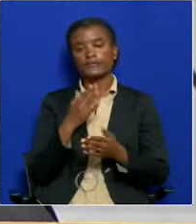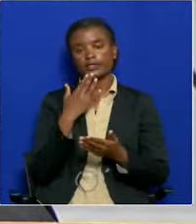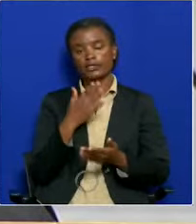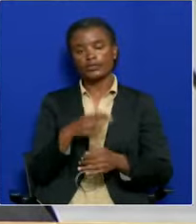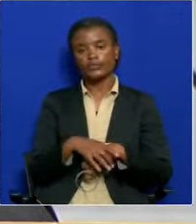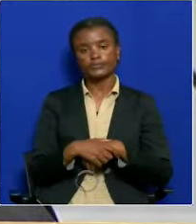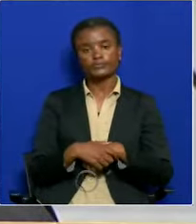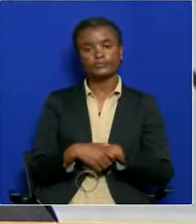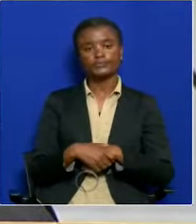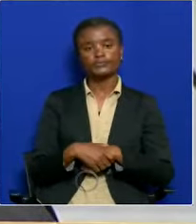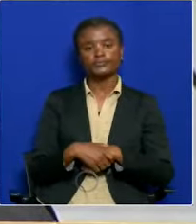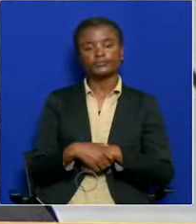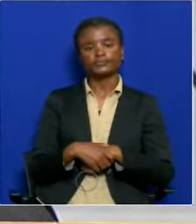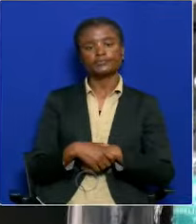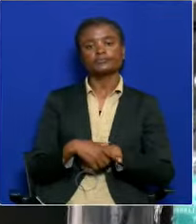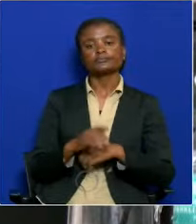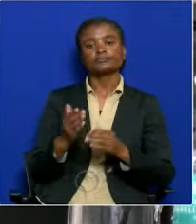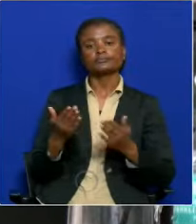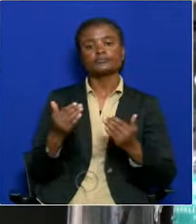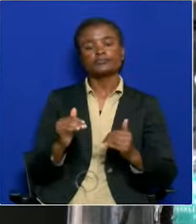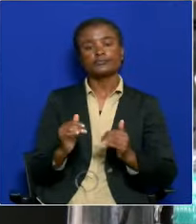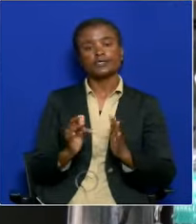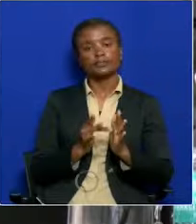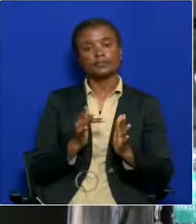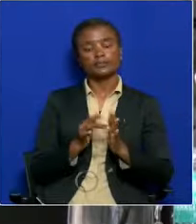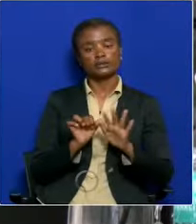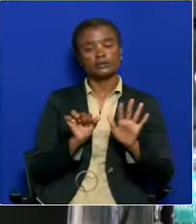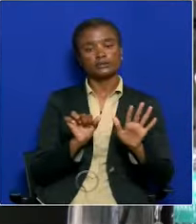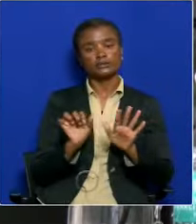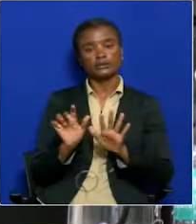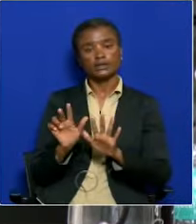Then if we go to page 68.